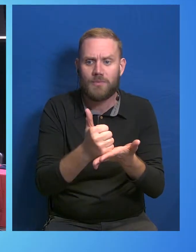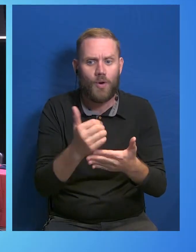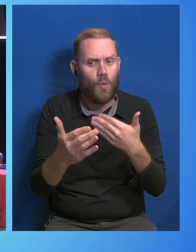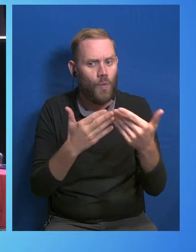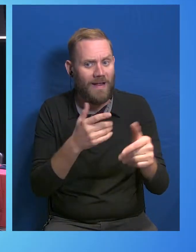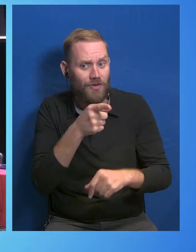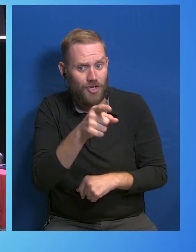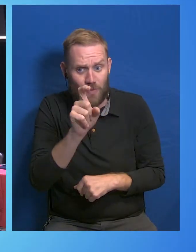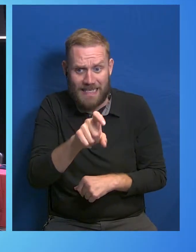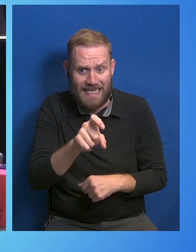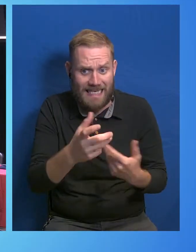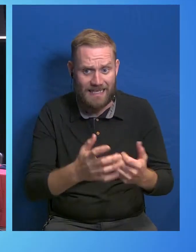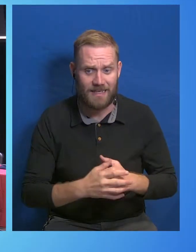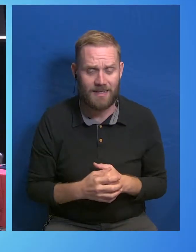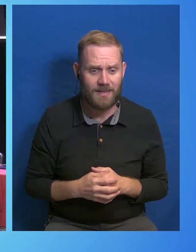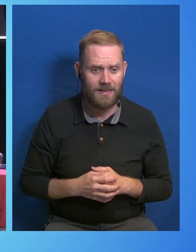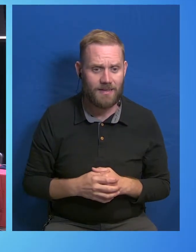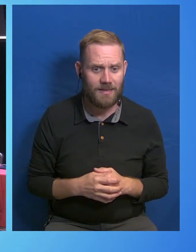need.